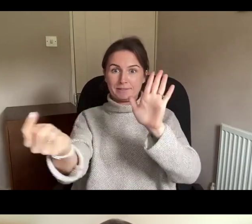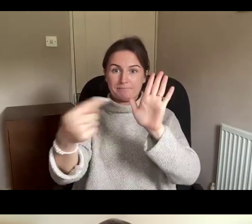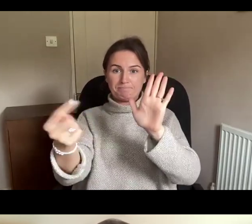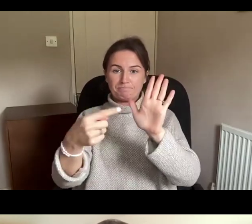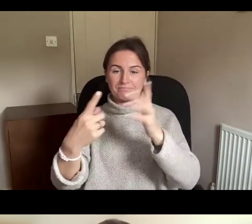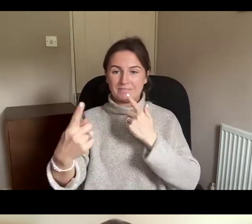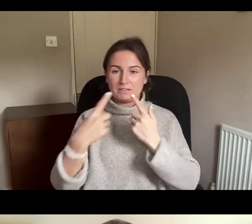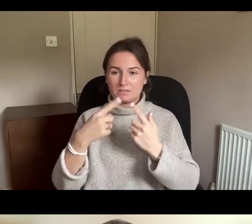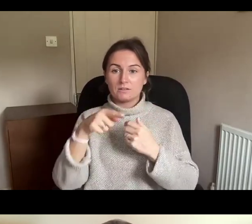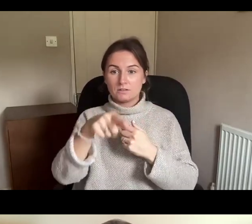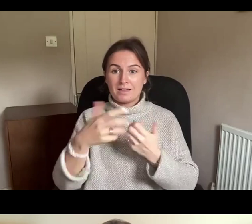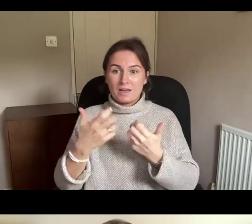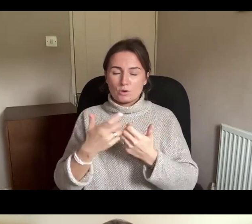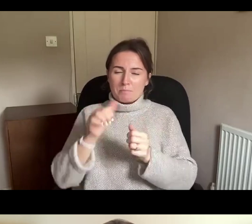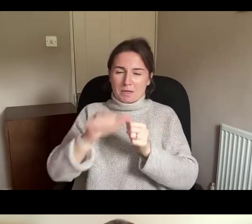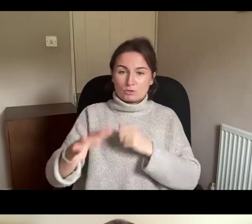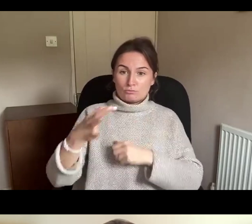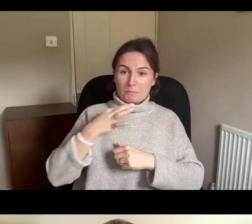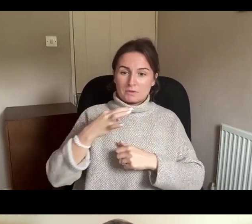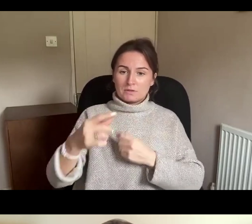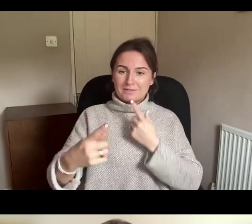start representing that data on the Explorer. So